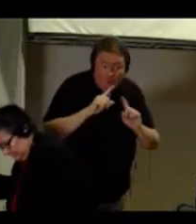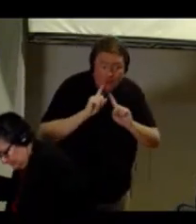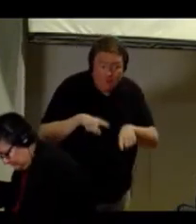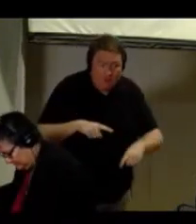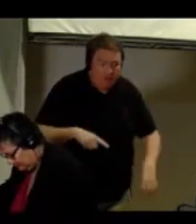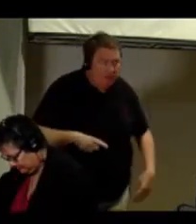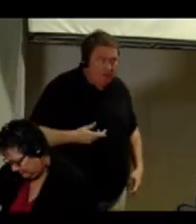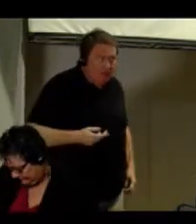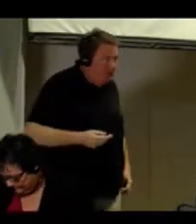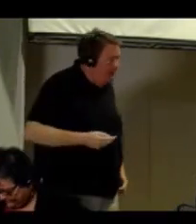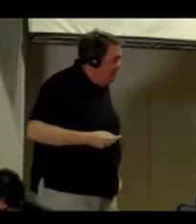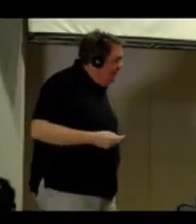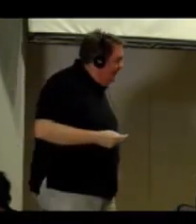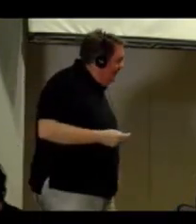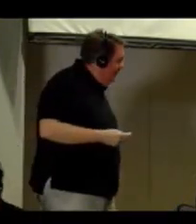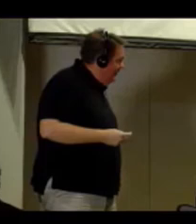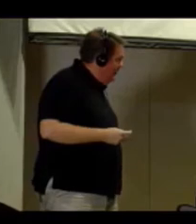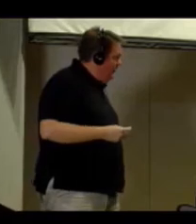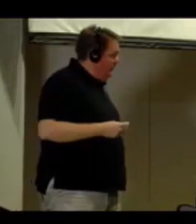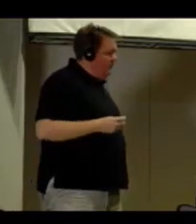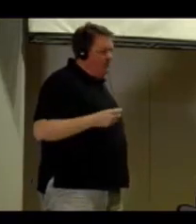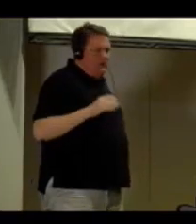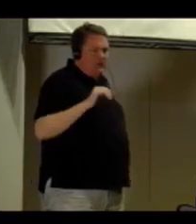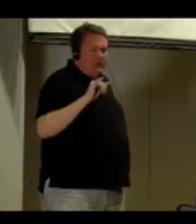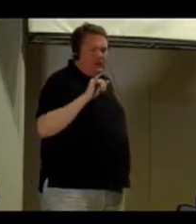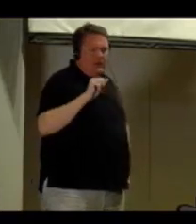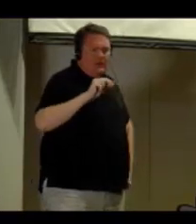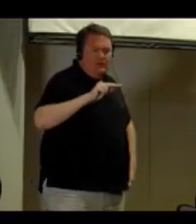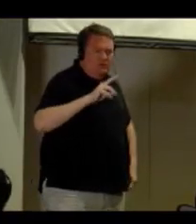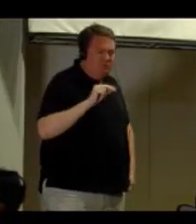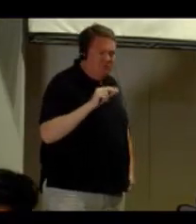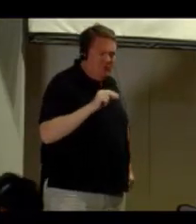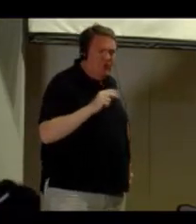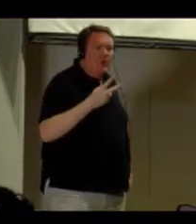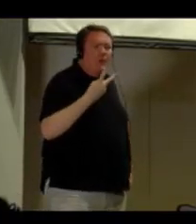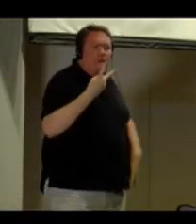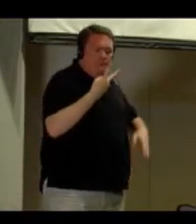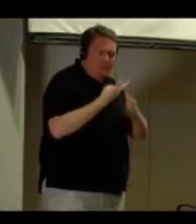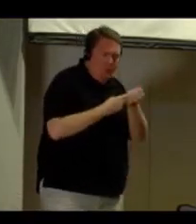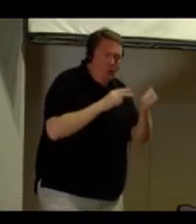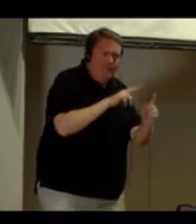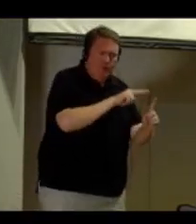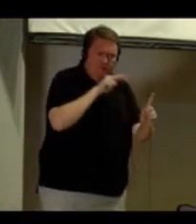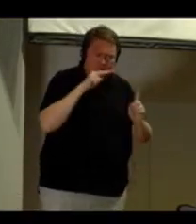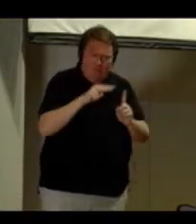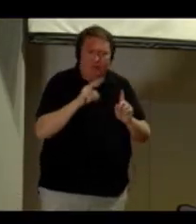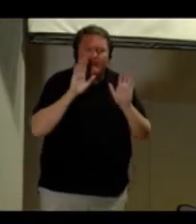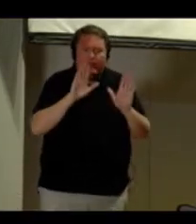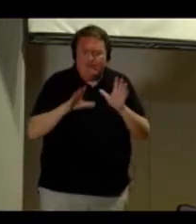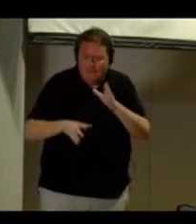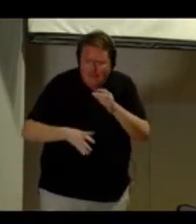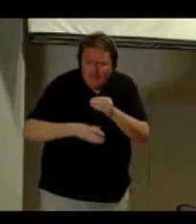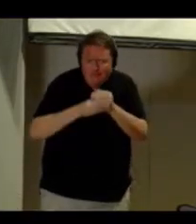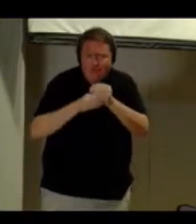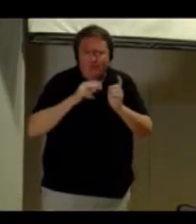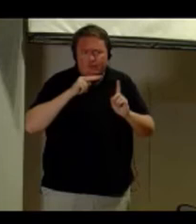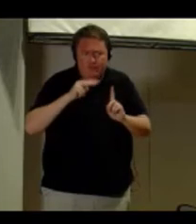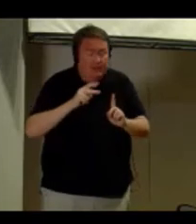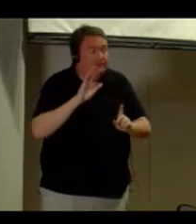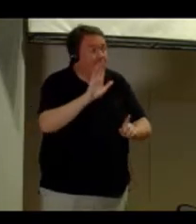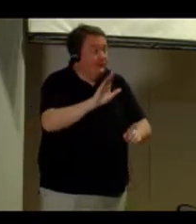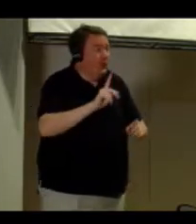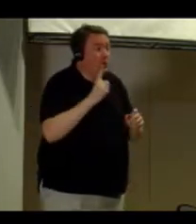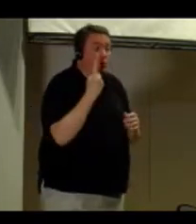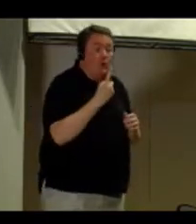No, I don't have anything substantial to add. I think those are both excellent additional perspectives on the opportunities and challenges. The only other thing I